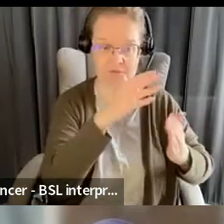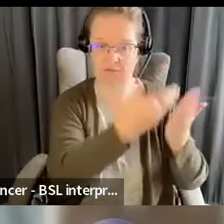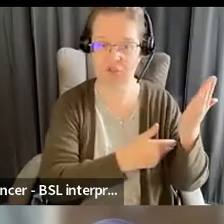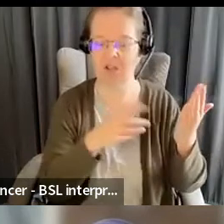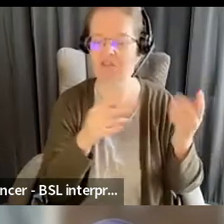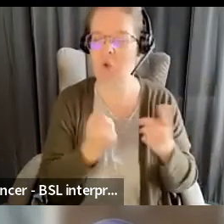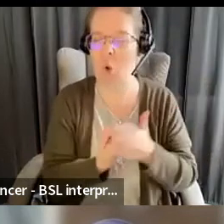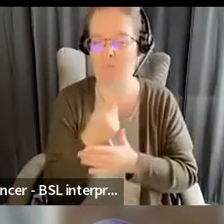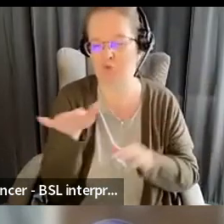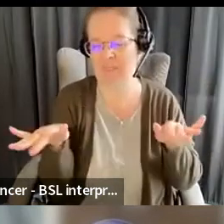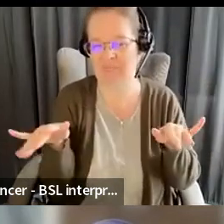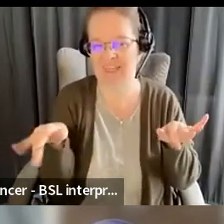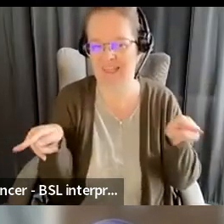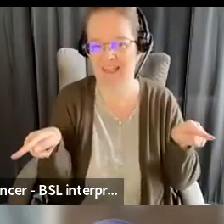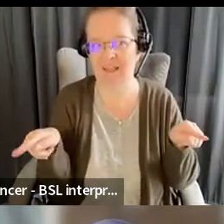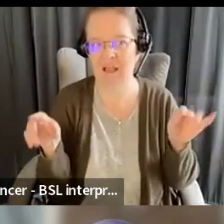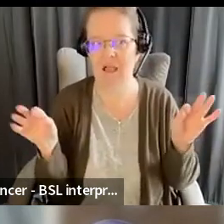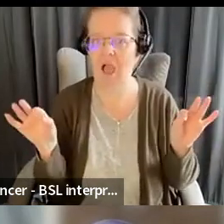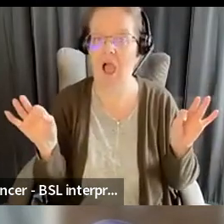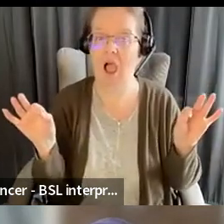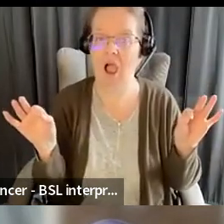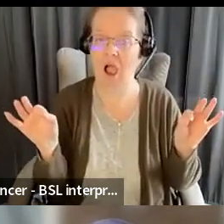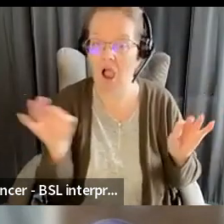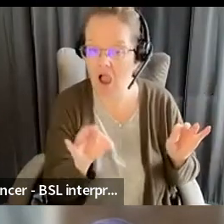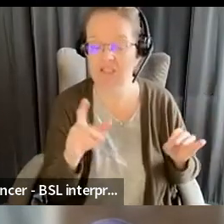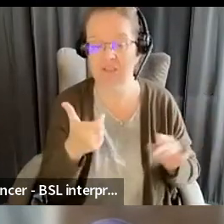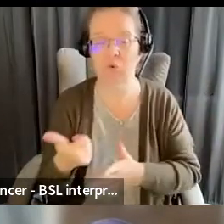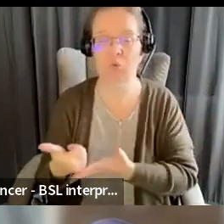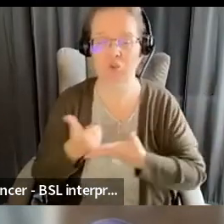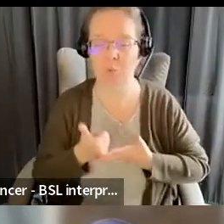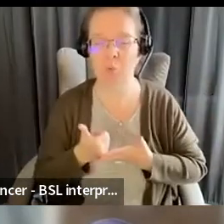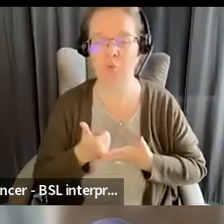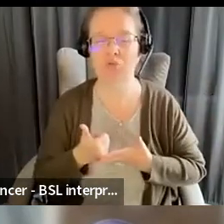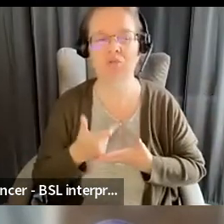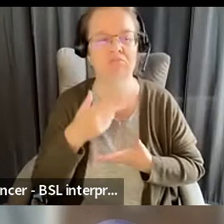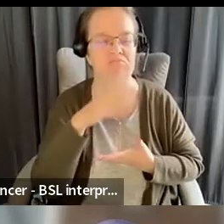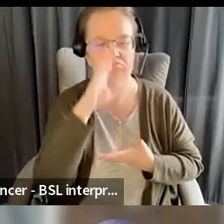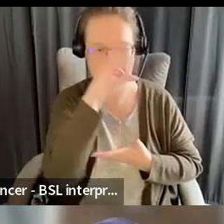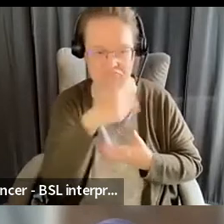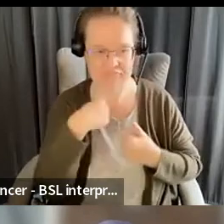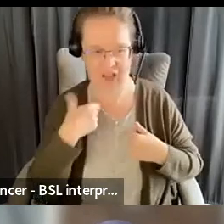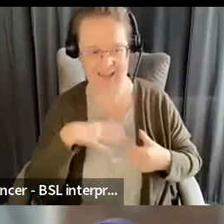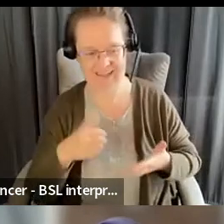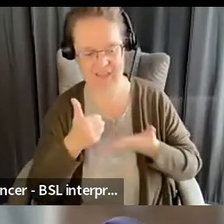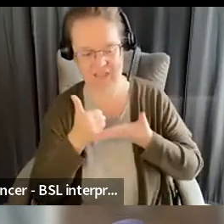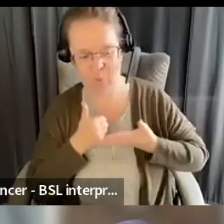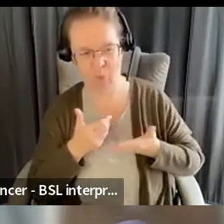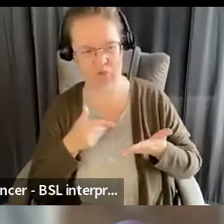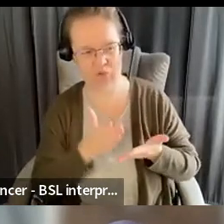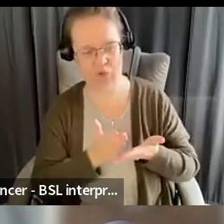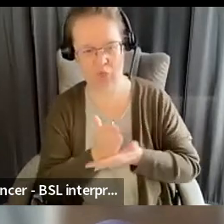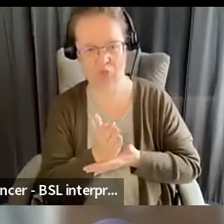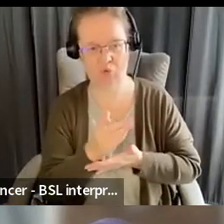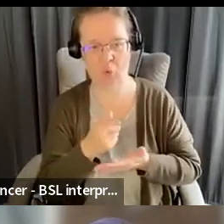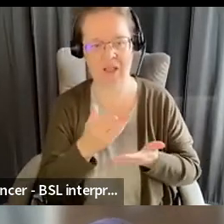there to ask for support, or just outline any support you might need through Clear